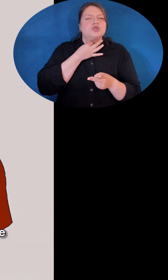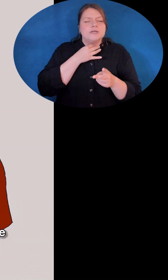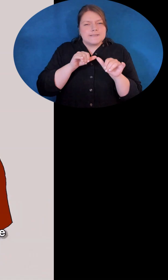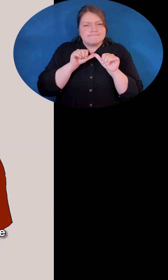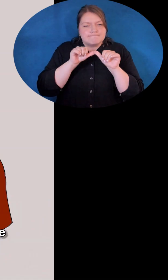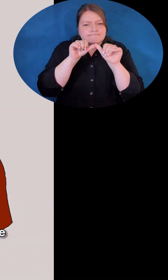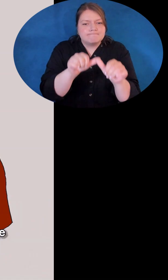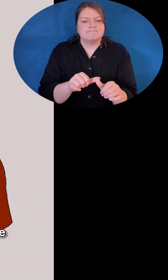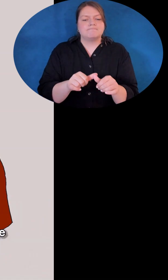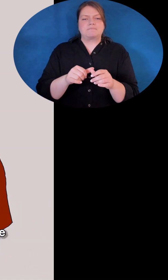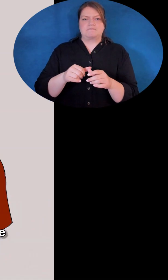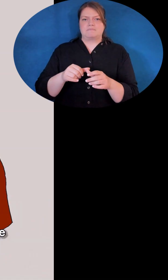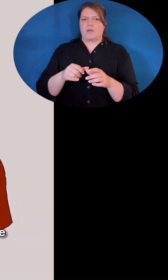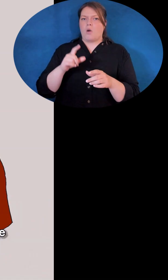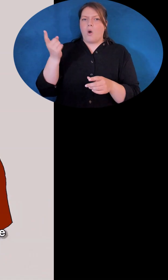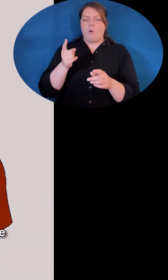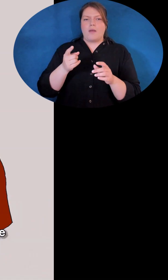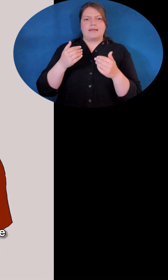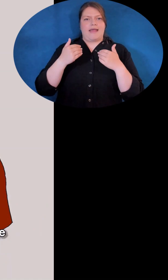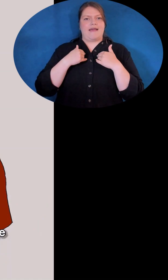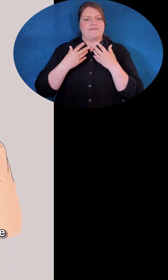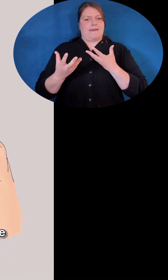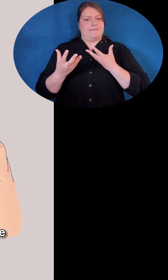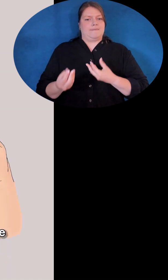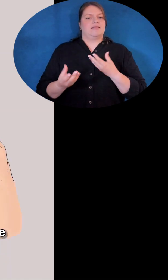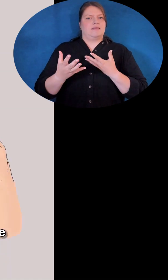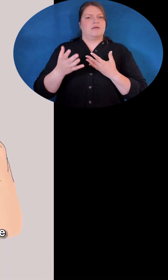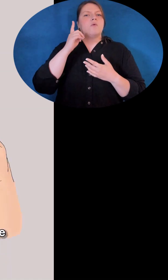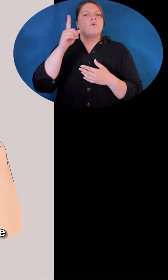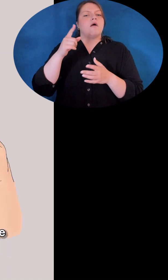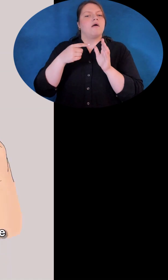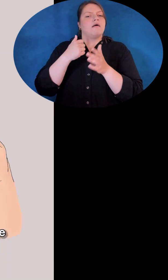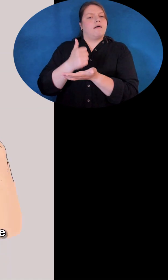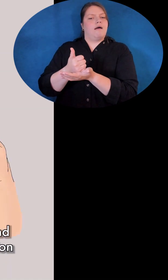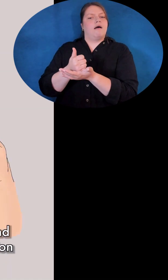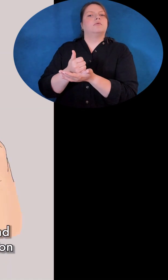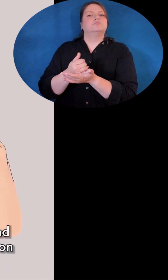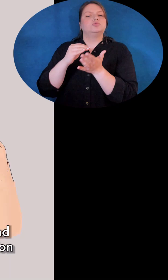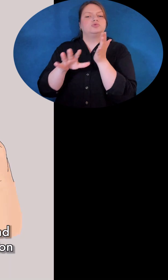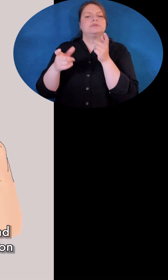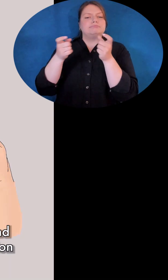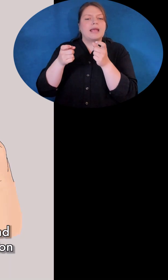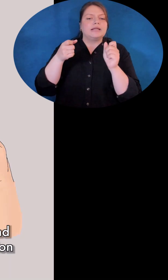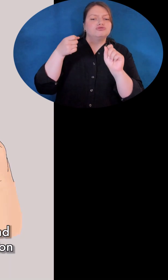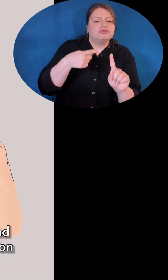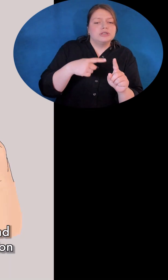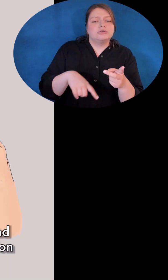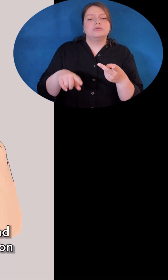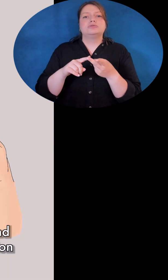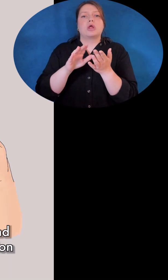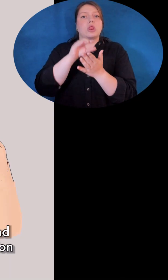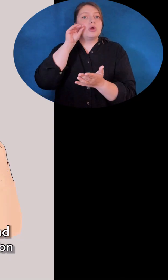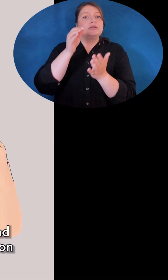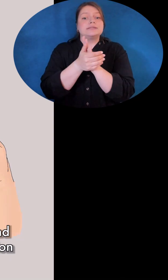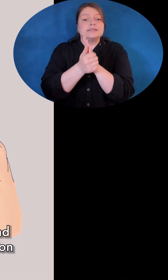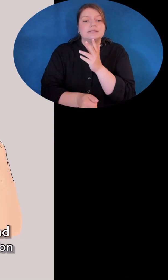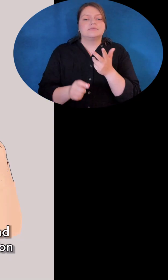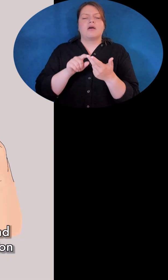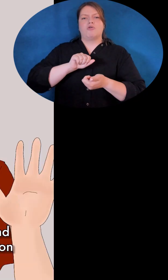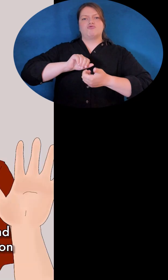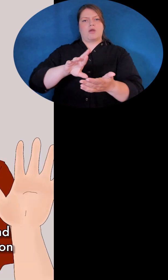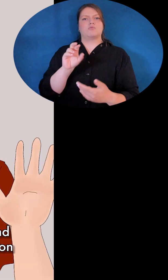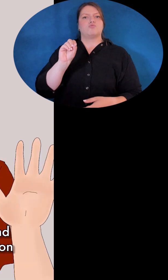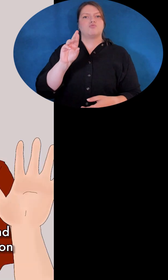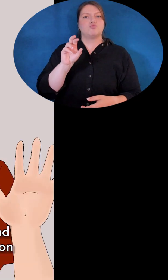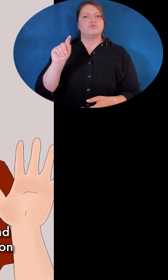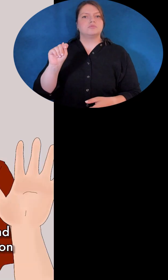can help the student manage those triggers, learn skills, and address the root cause. Understanding the experience and events from the student's